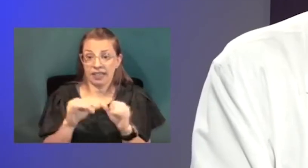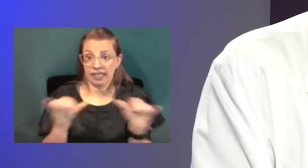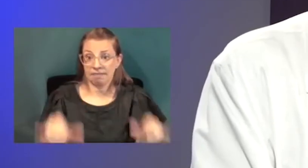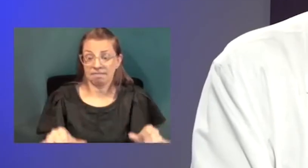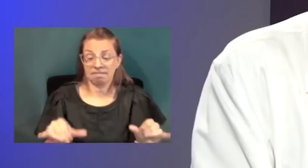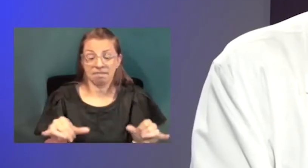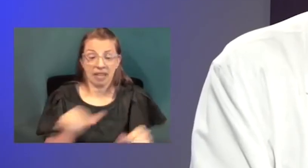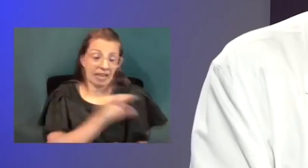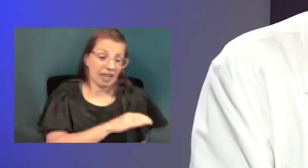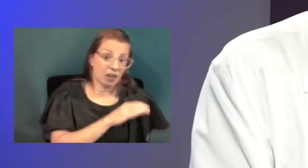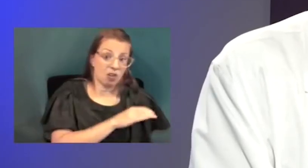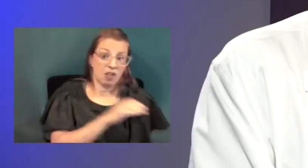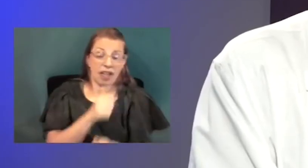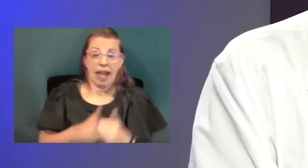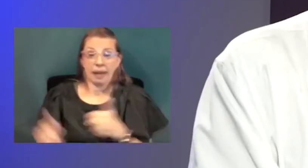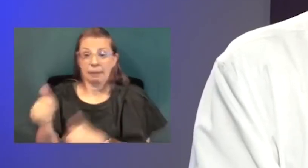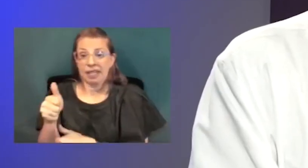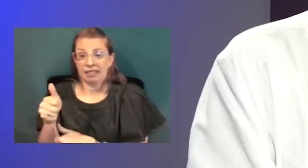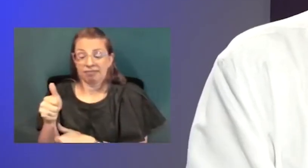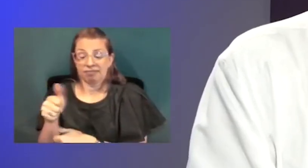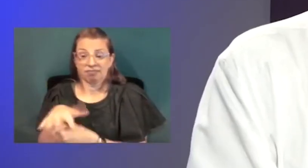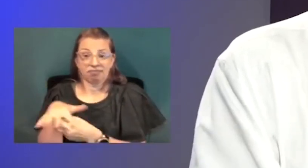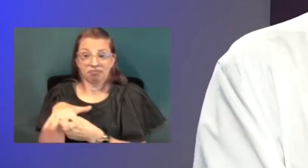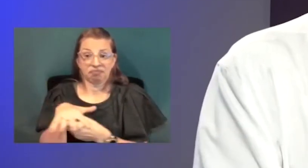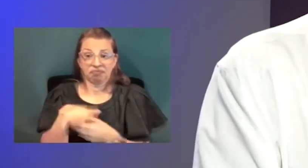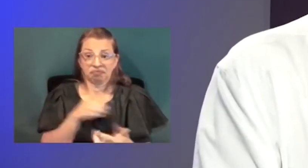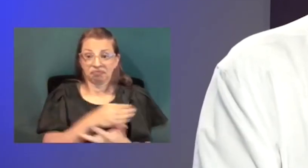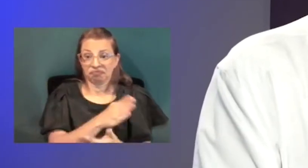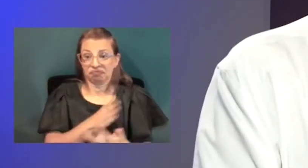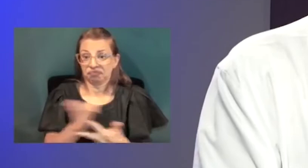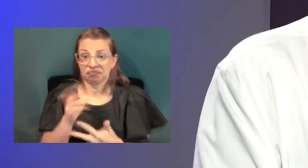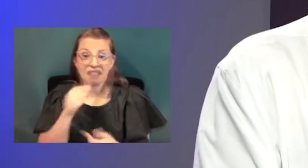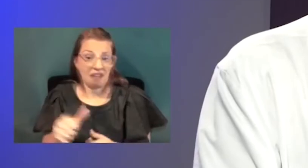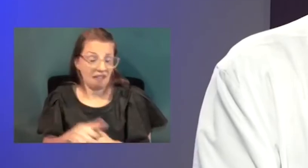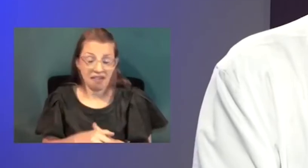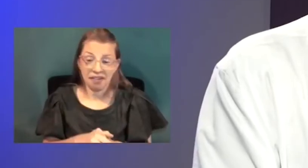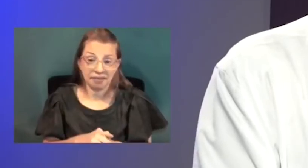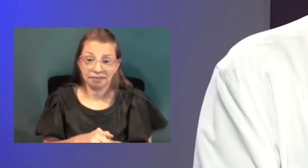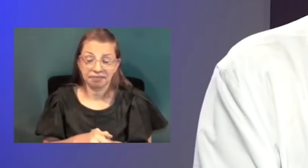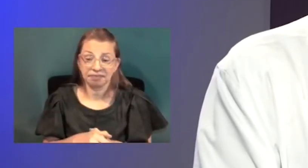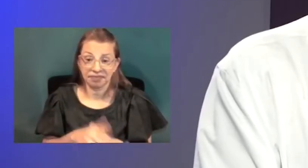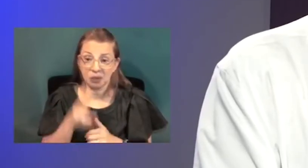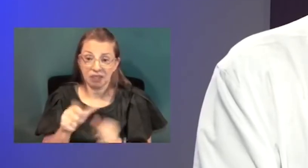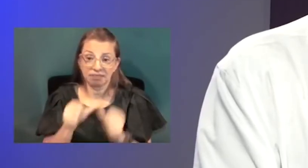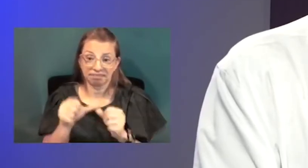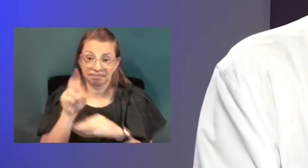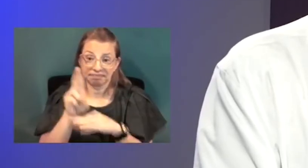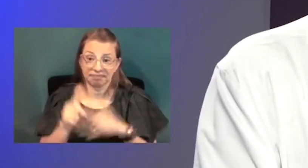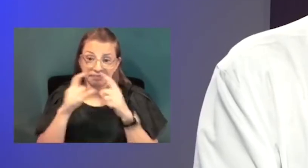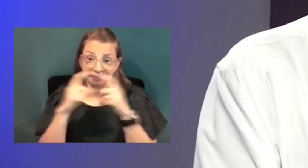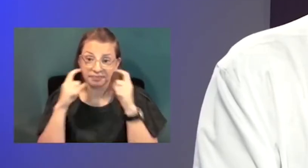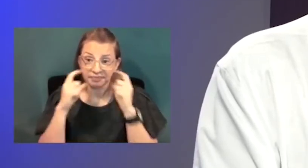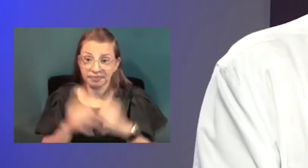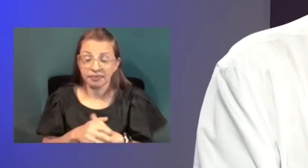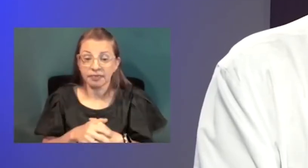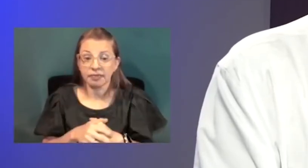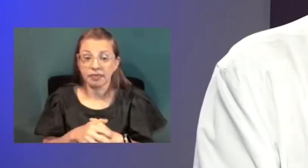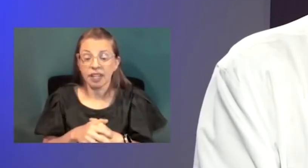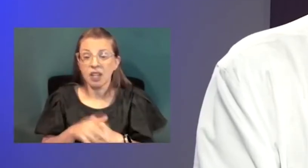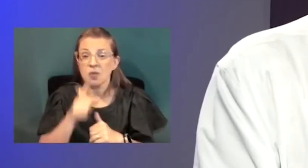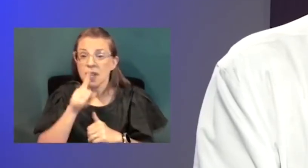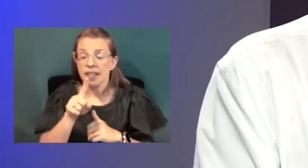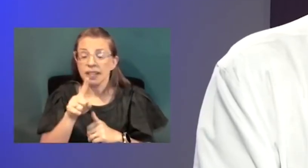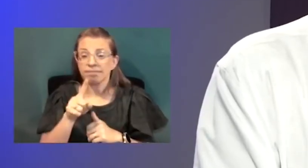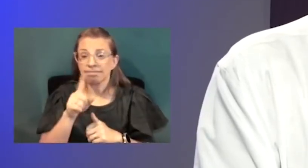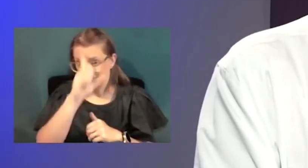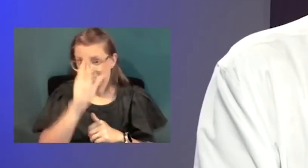again, I don't think we're going to in clinical areas anytime soon. But I think that it a little bit is just your risk tolerance. You